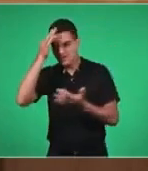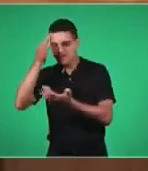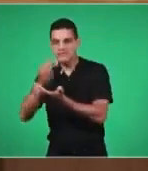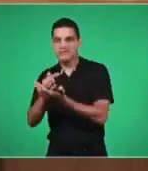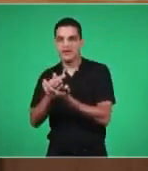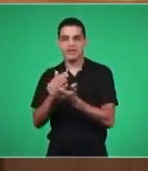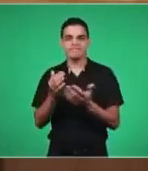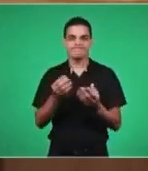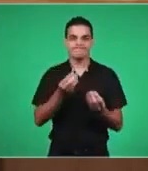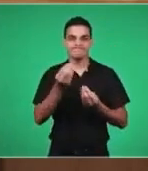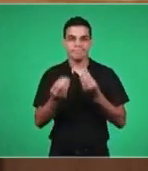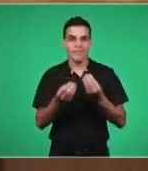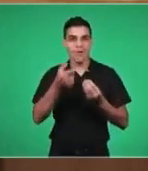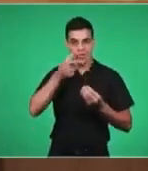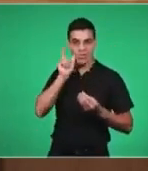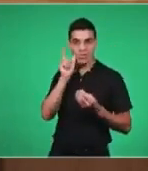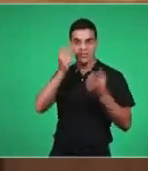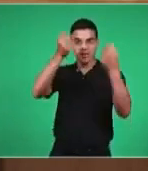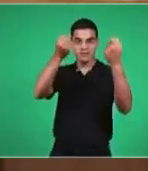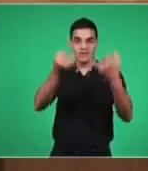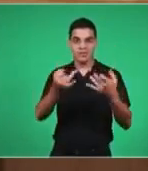full of revelation.